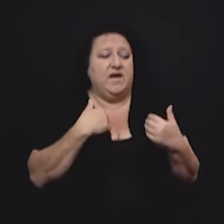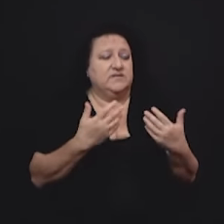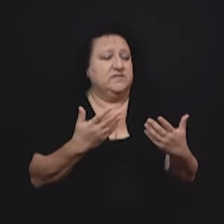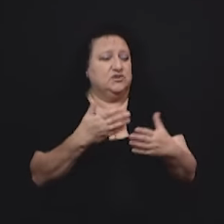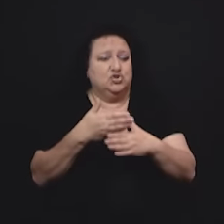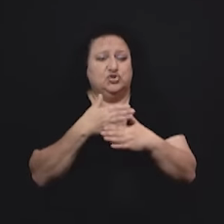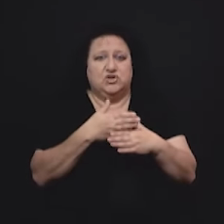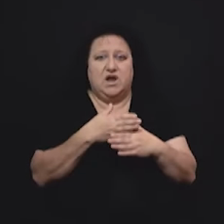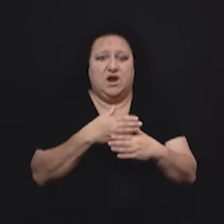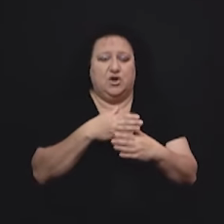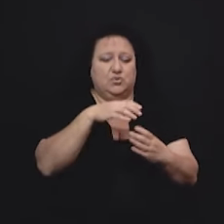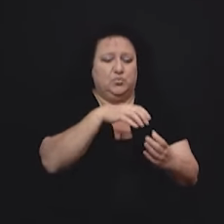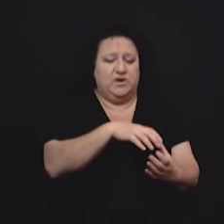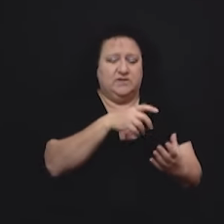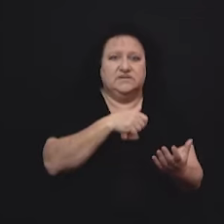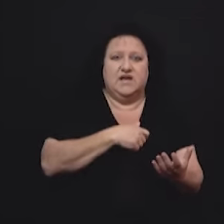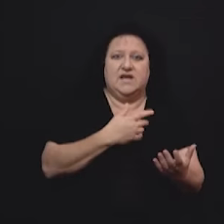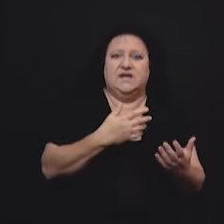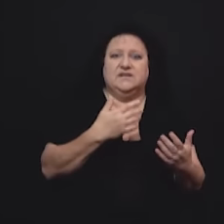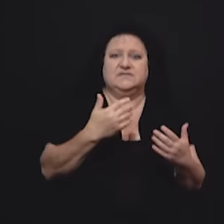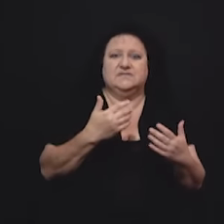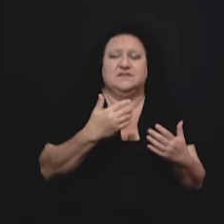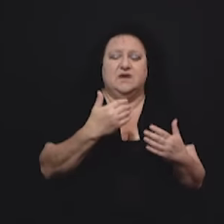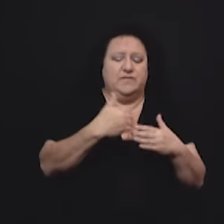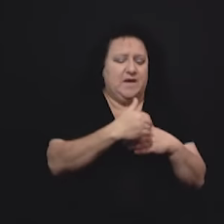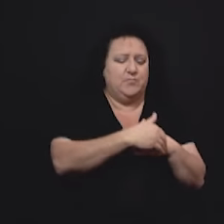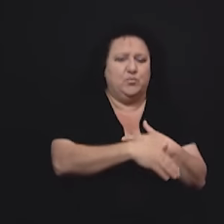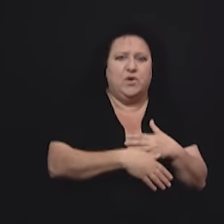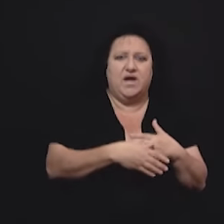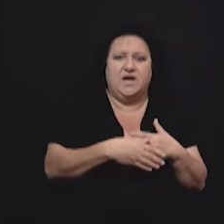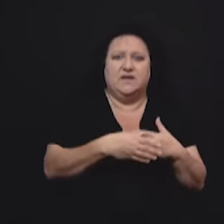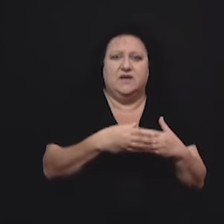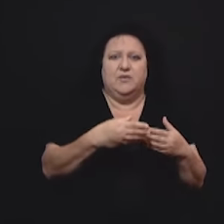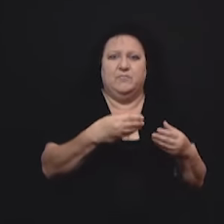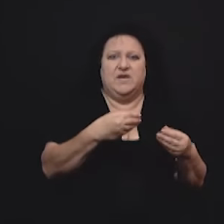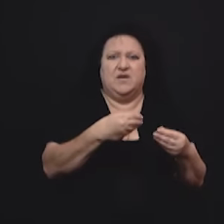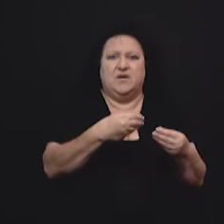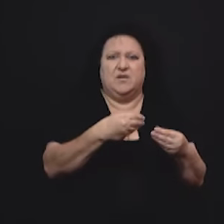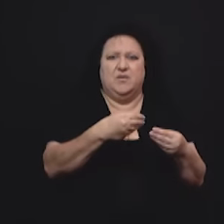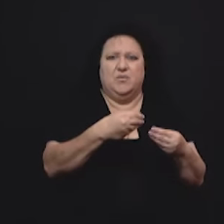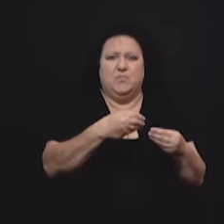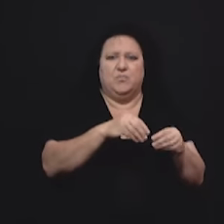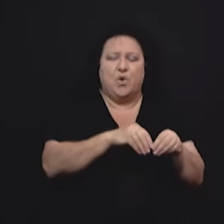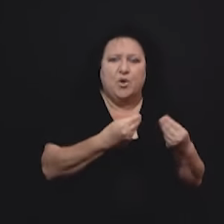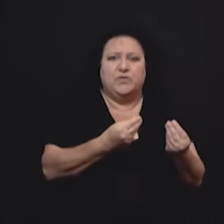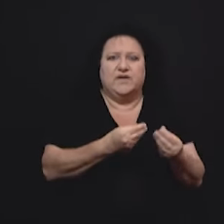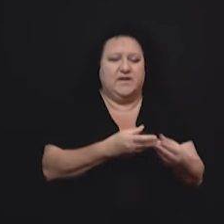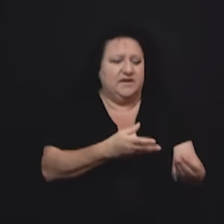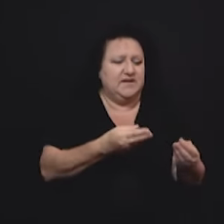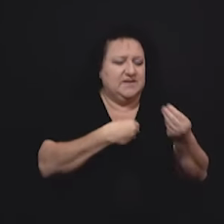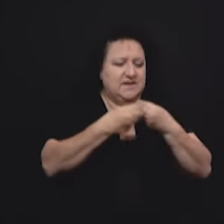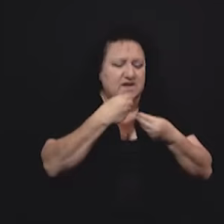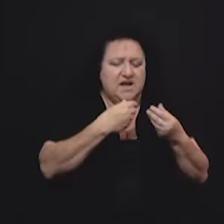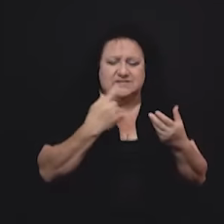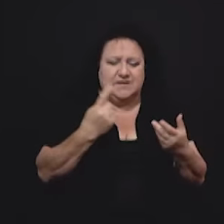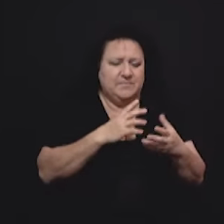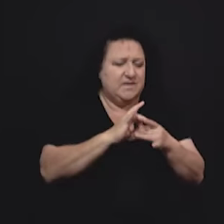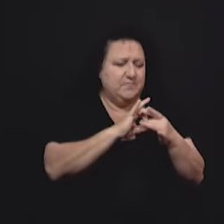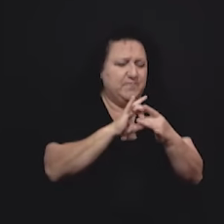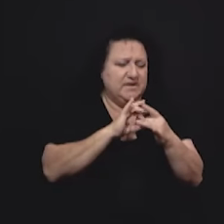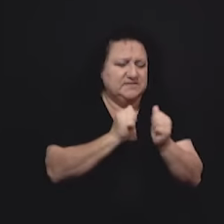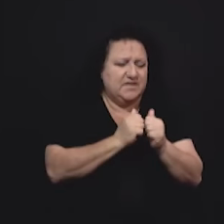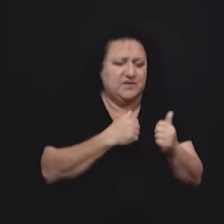that unites us. Scott did a beautiful job at the table today. This is something that brings us together. This means that they took the